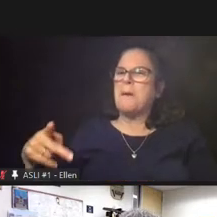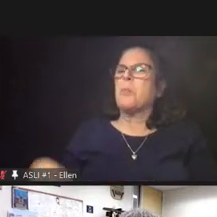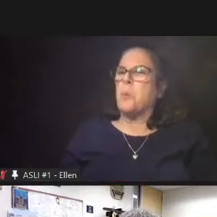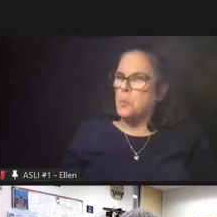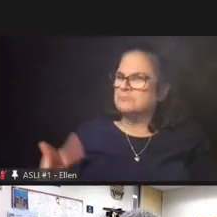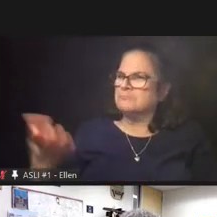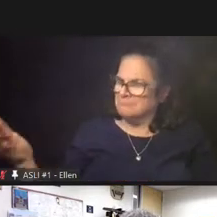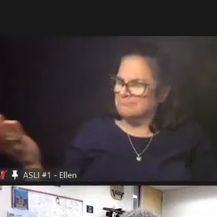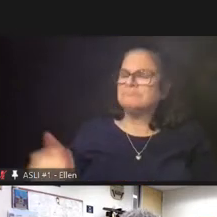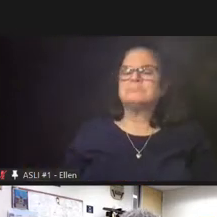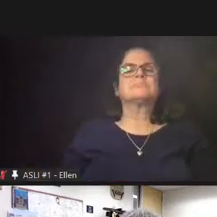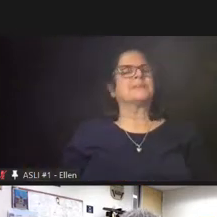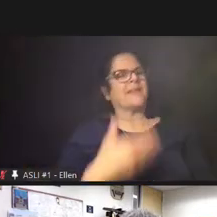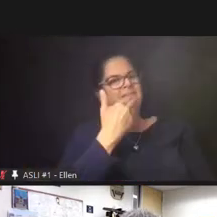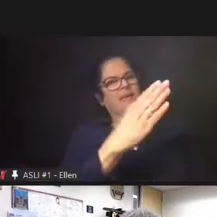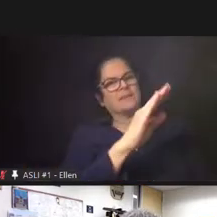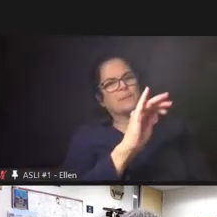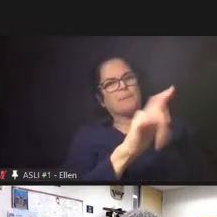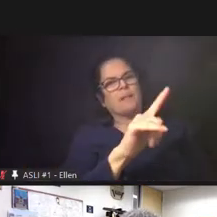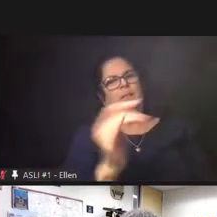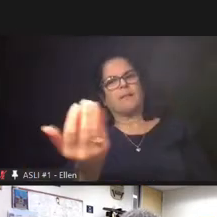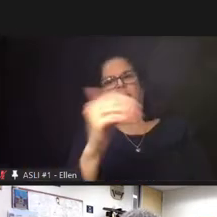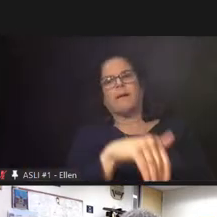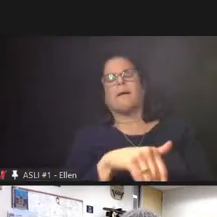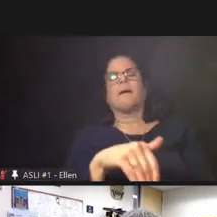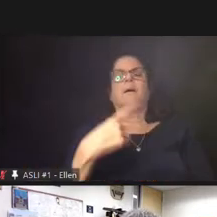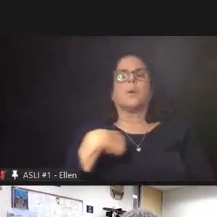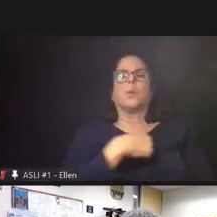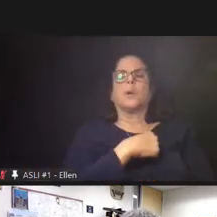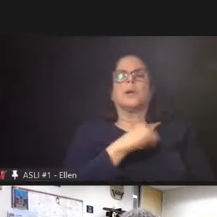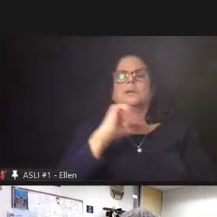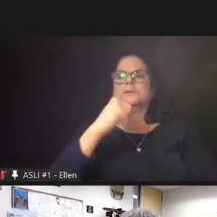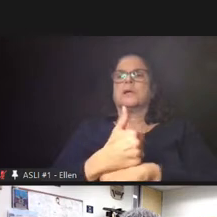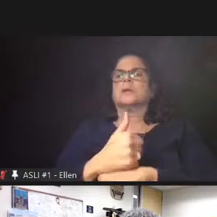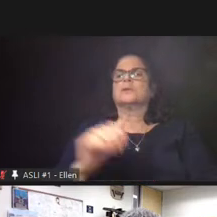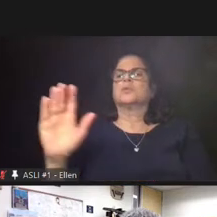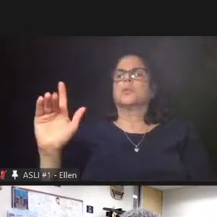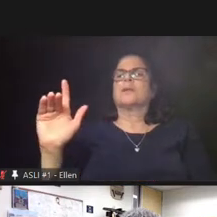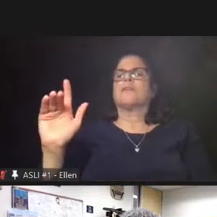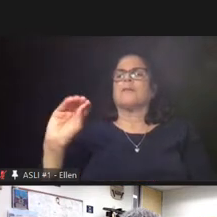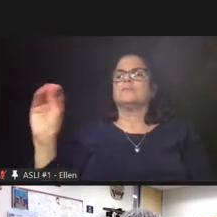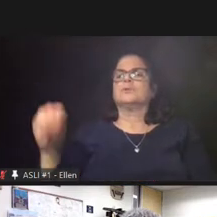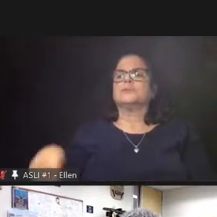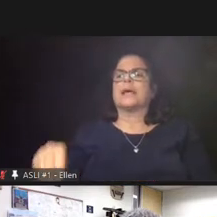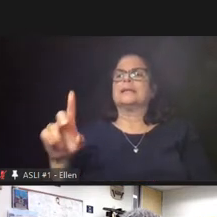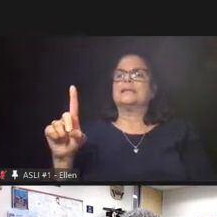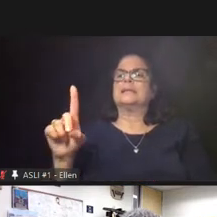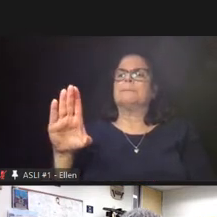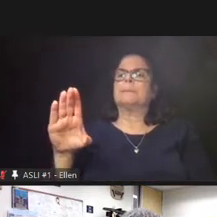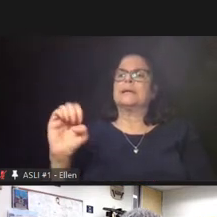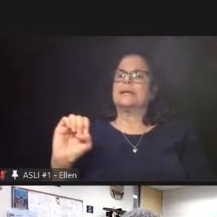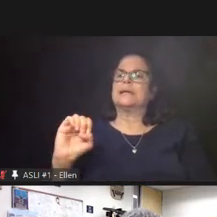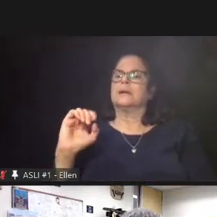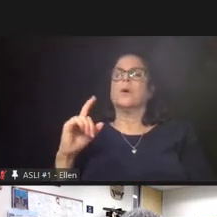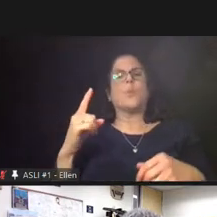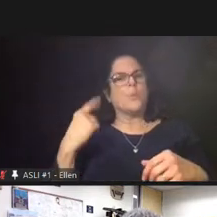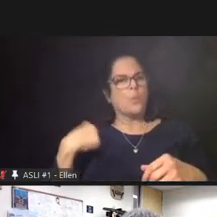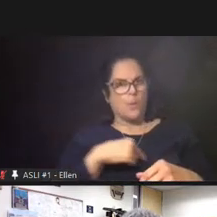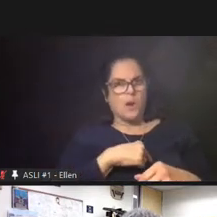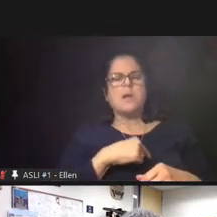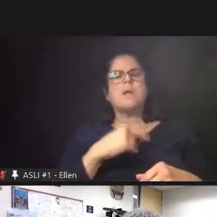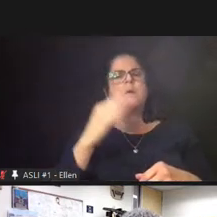again. We set a 25% DB goal, like Bill said, because we had more of that envelope work. We were able